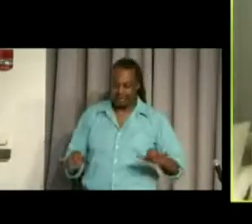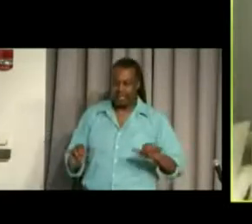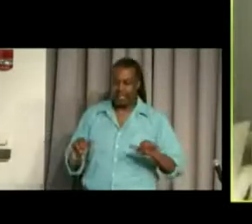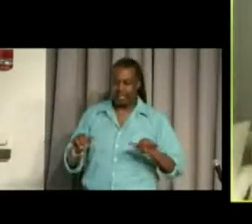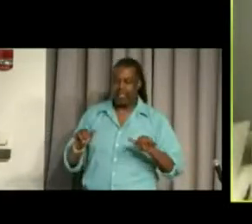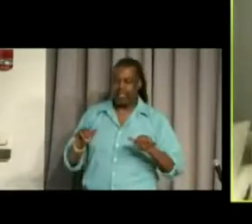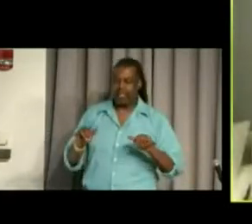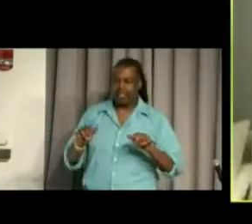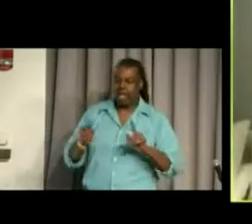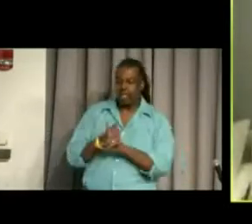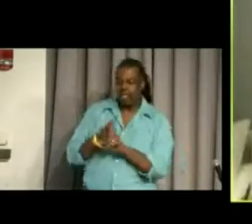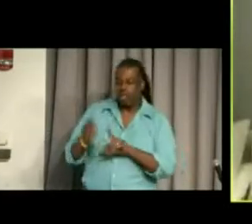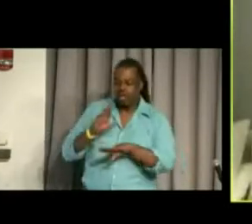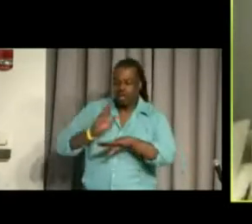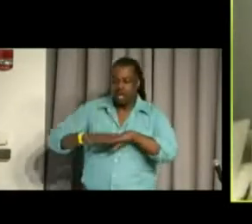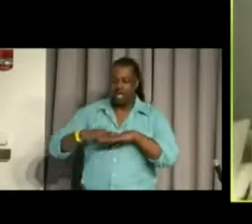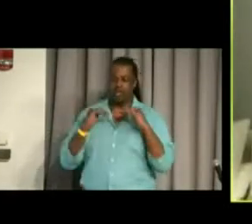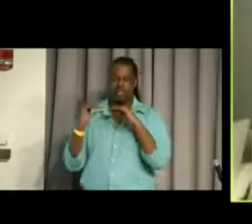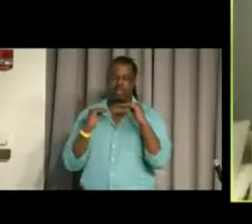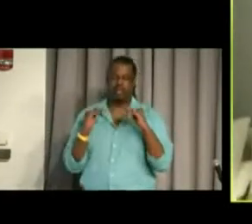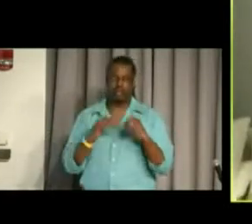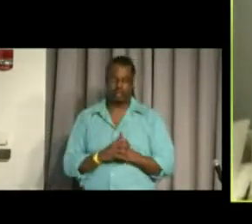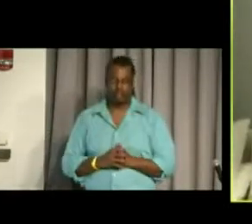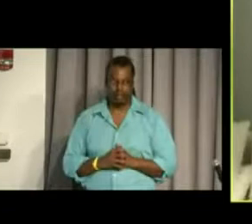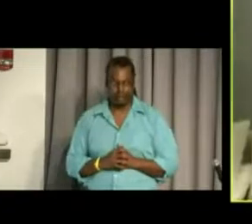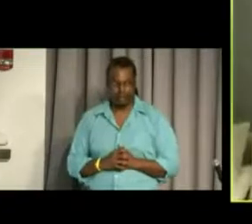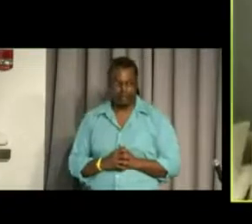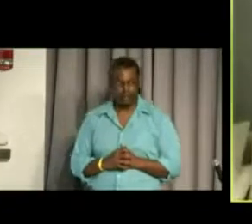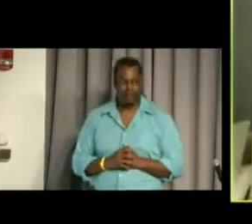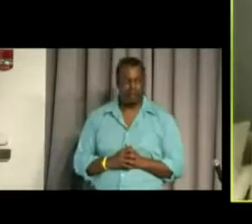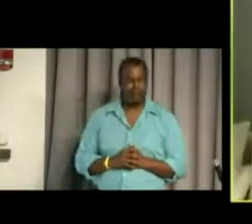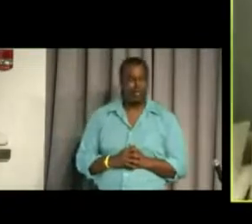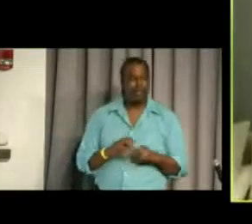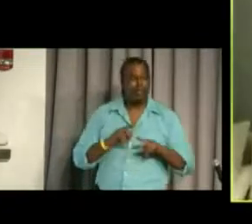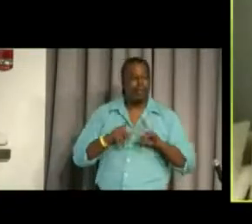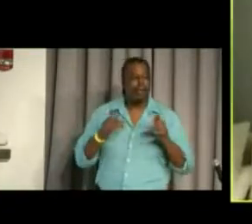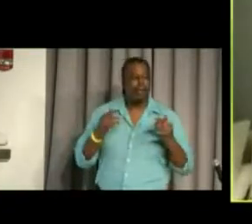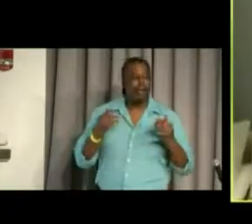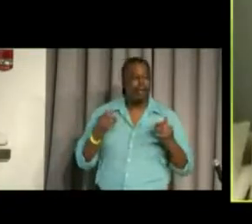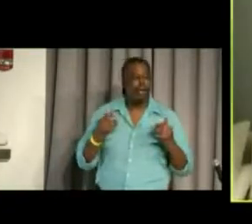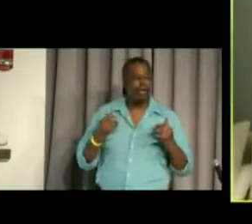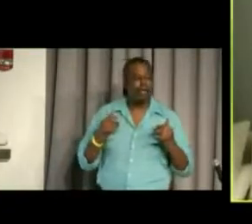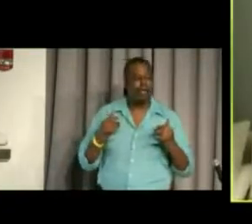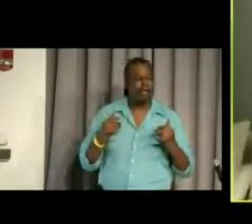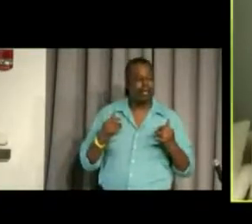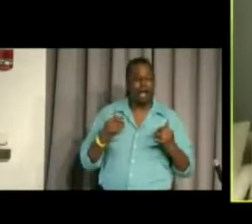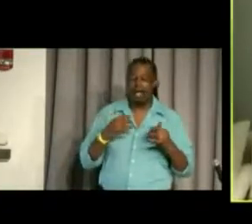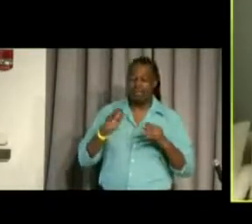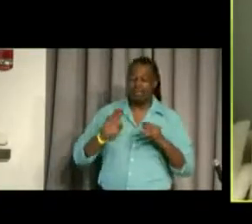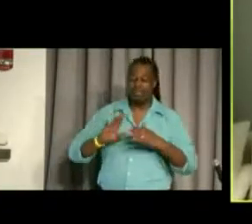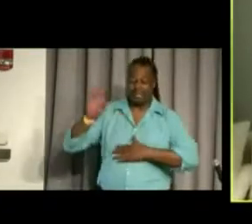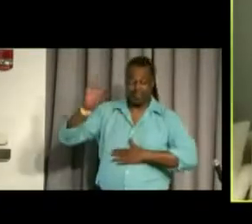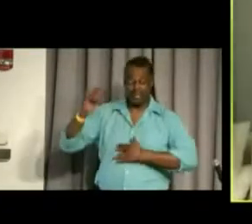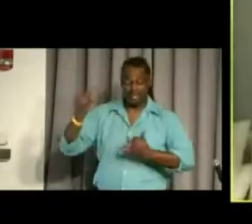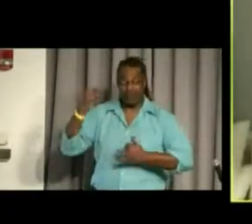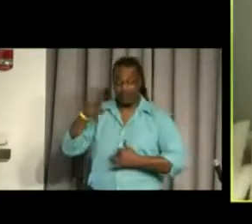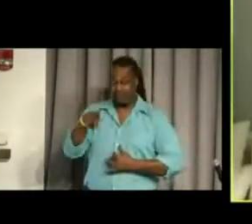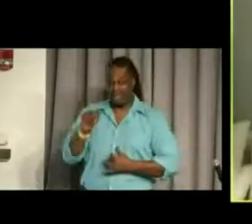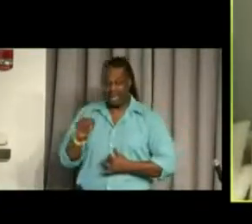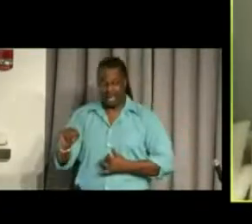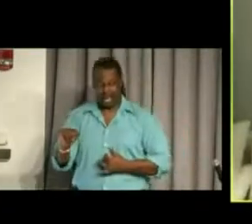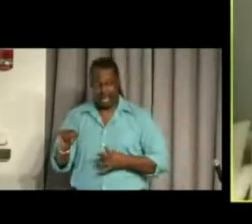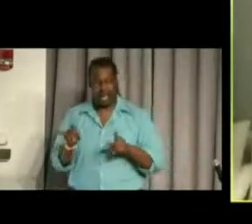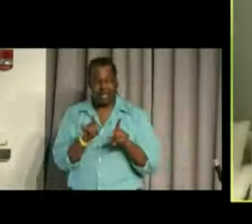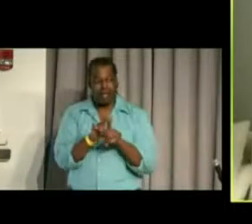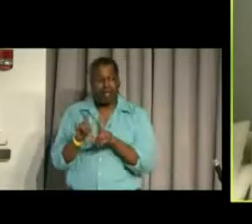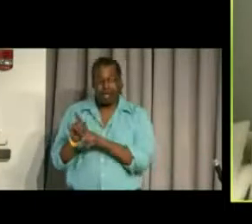injustice facing far too many of our communities. But I'm not only testifying today on behalf of PAI, I'm also Testifying as a member of the